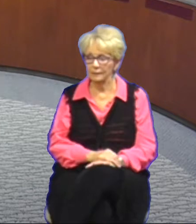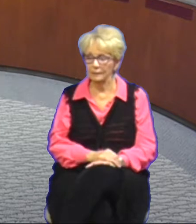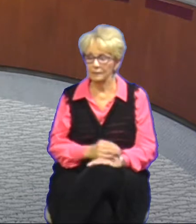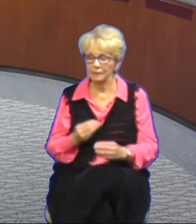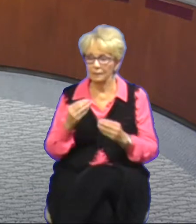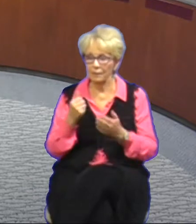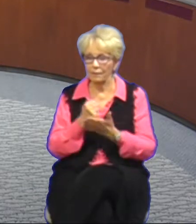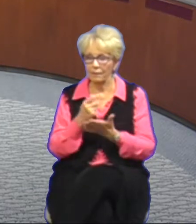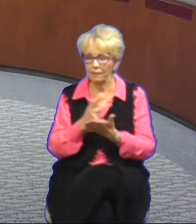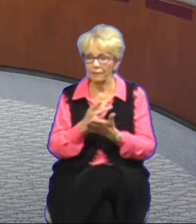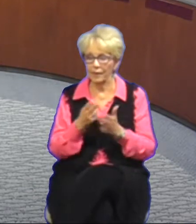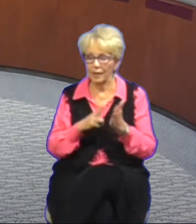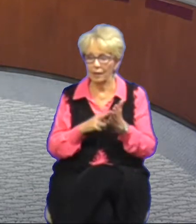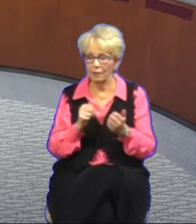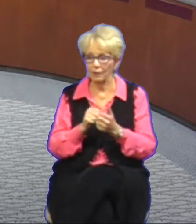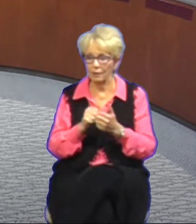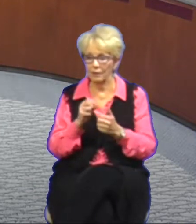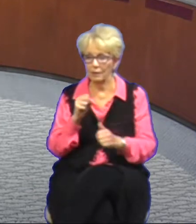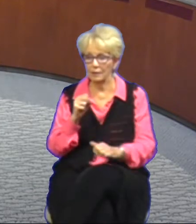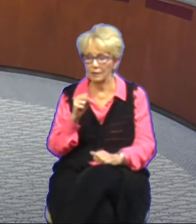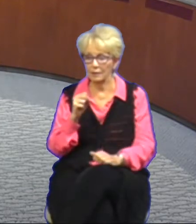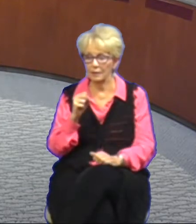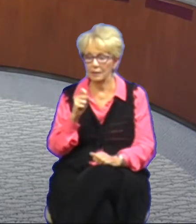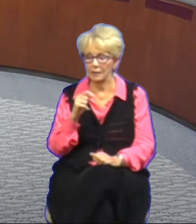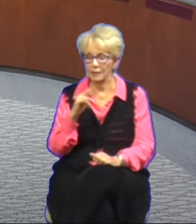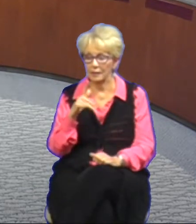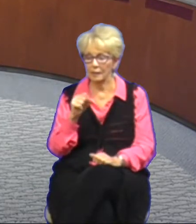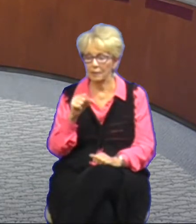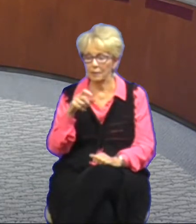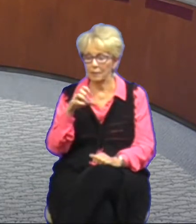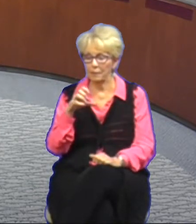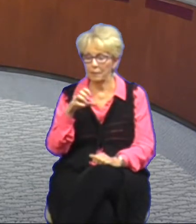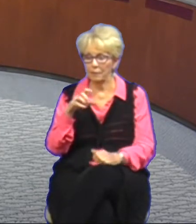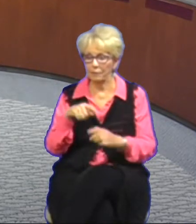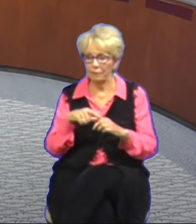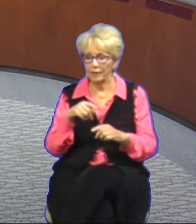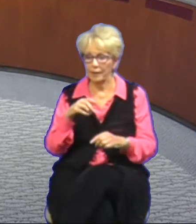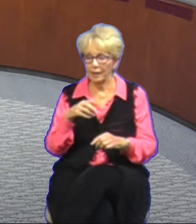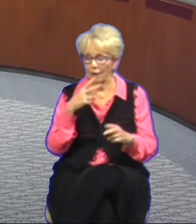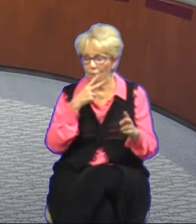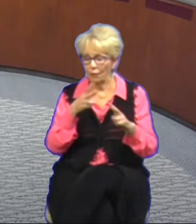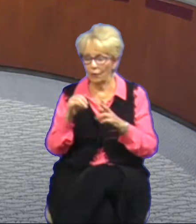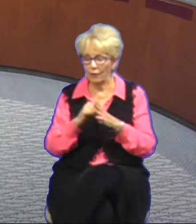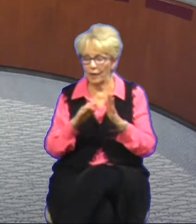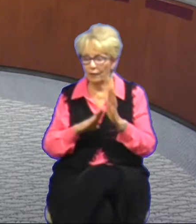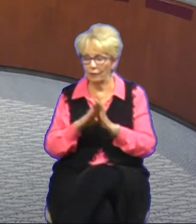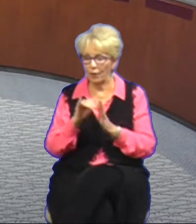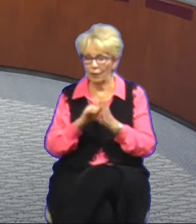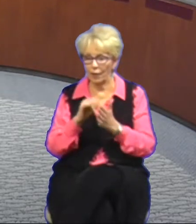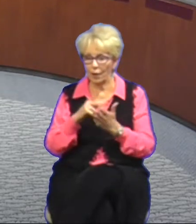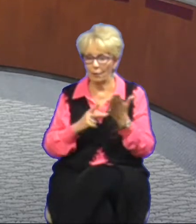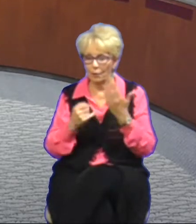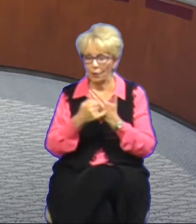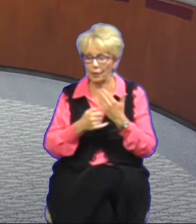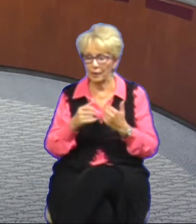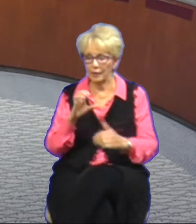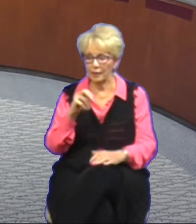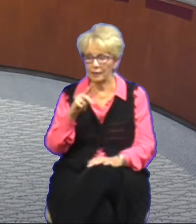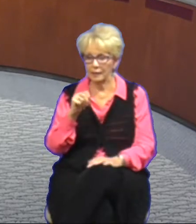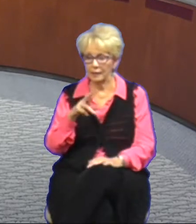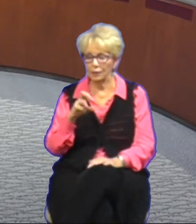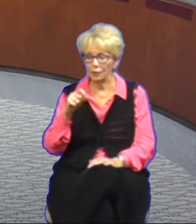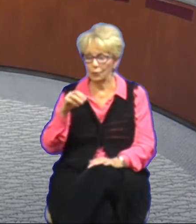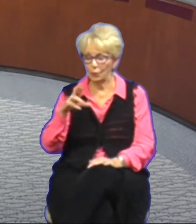Motion to approve a contract with Stimmel Associates, PA, to oversee the development of the project entitled Center Square